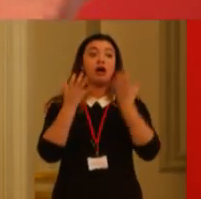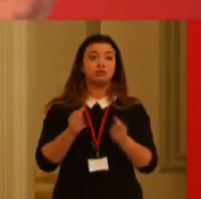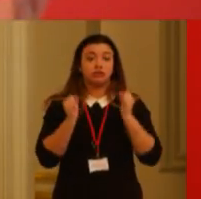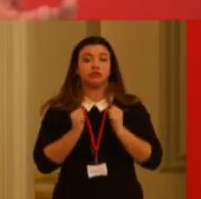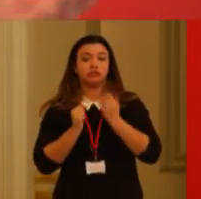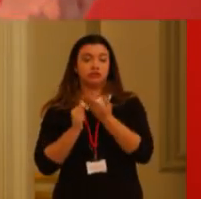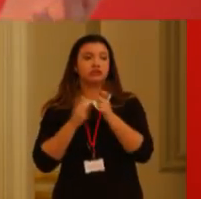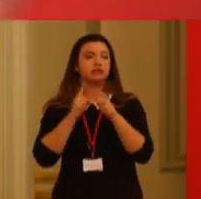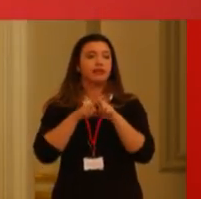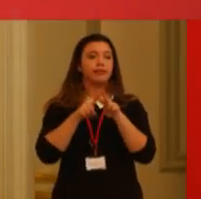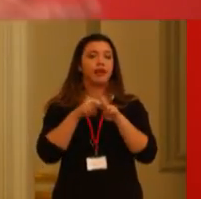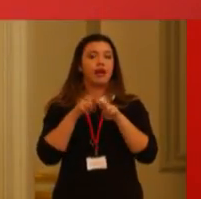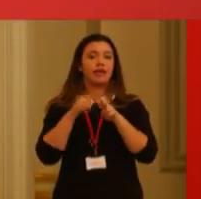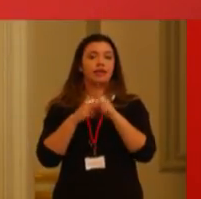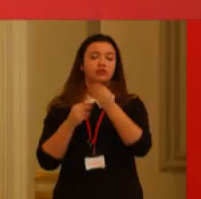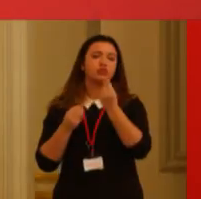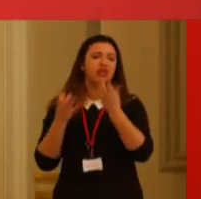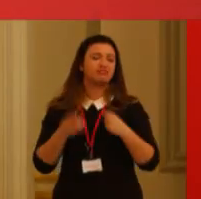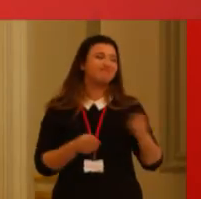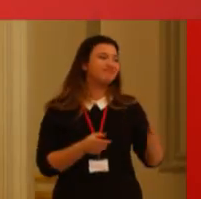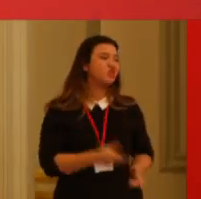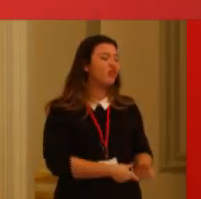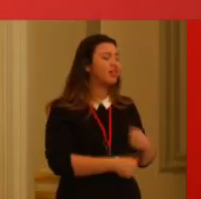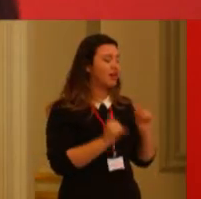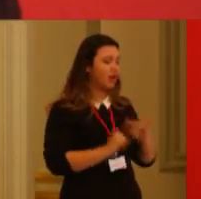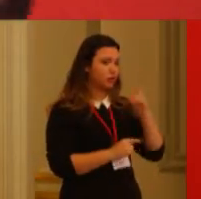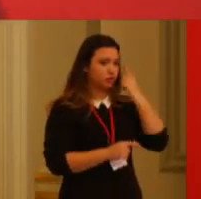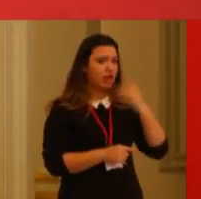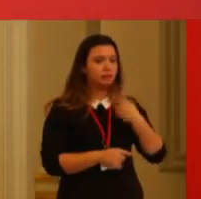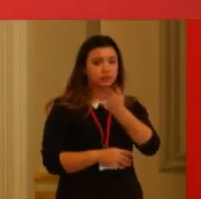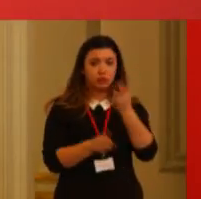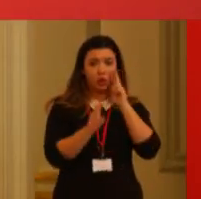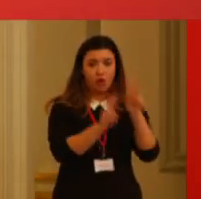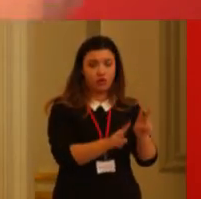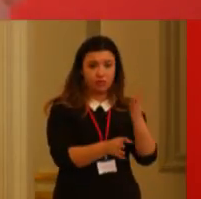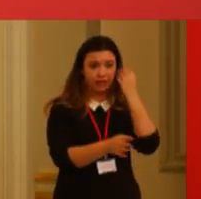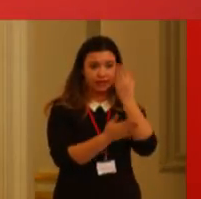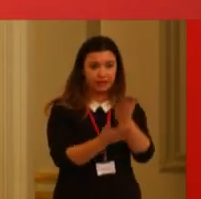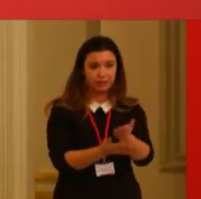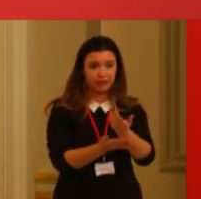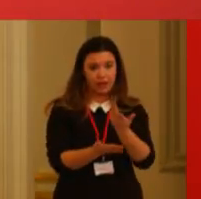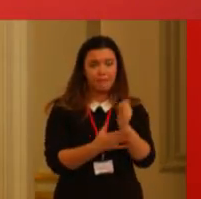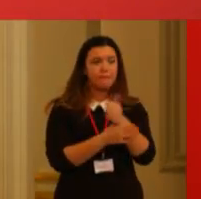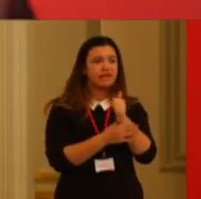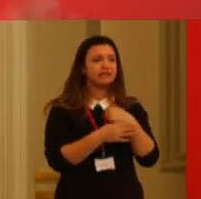officers working for a shopping center. They didn't want an industry-related job. Is